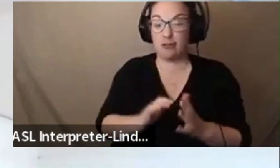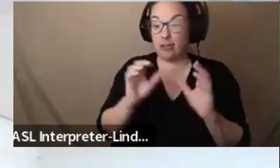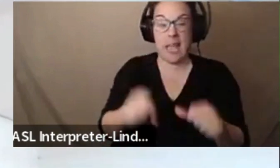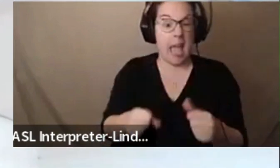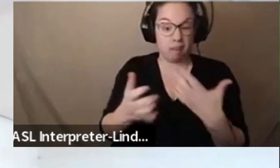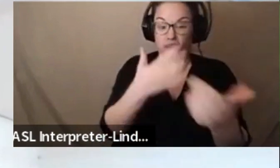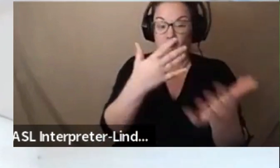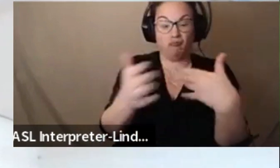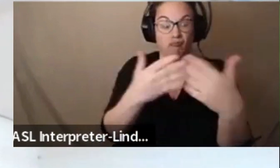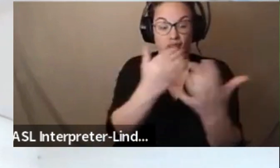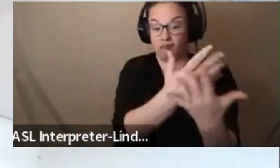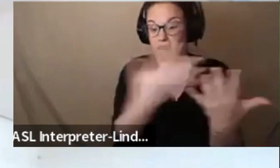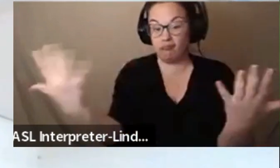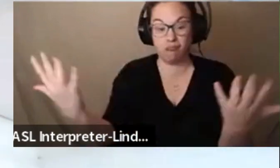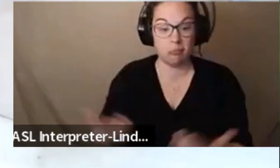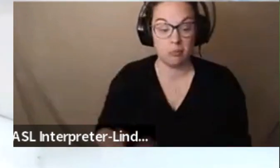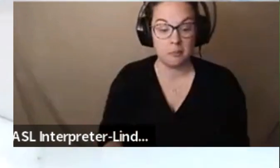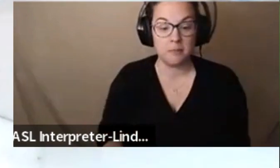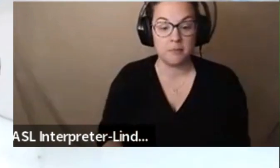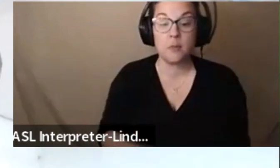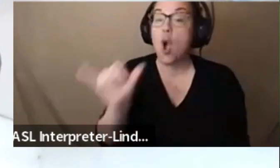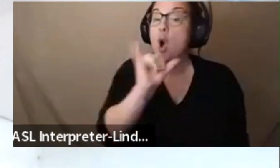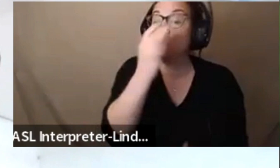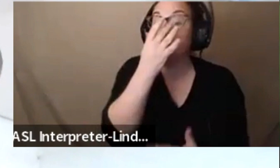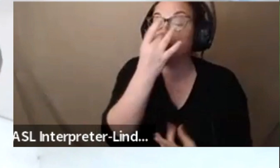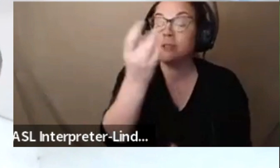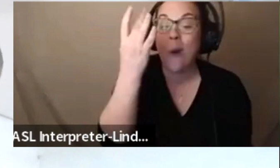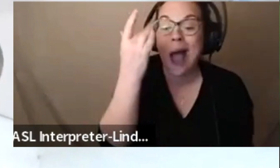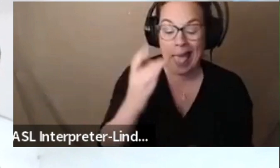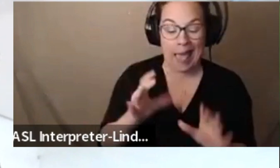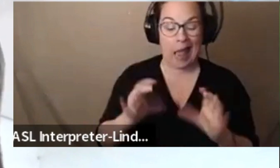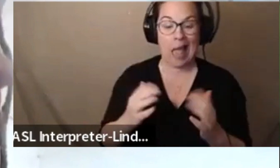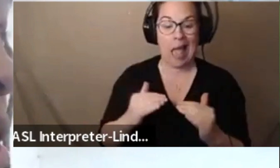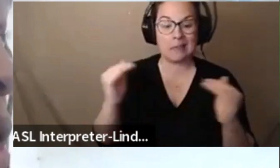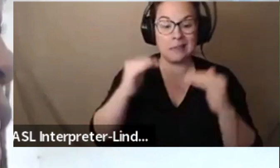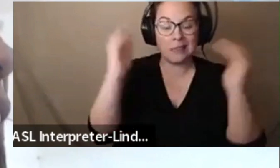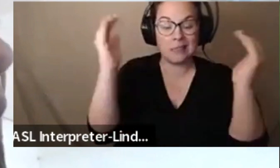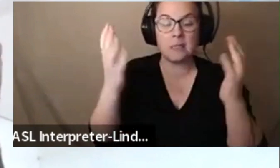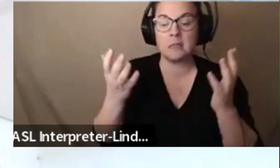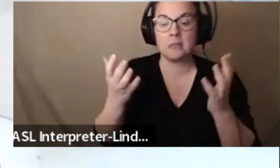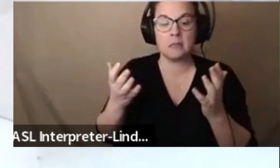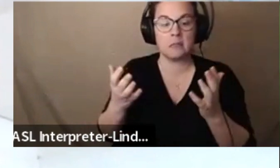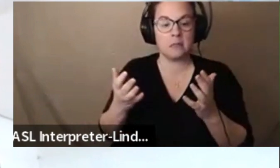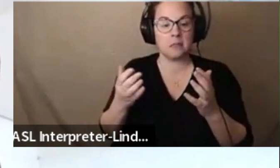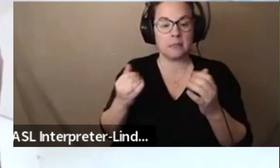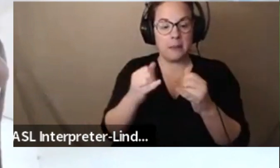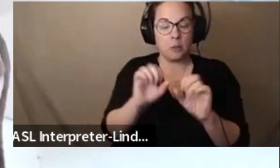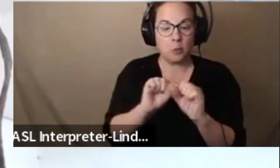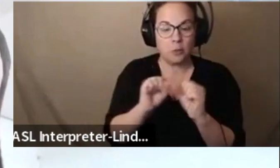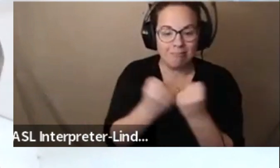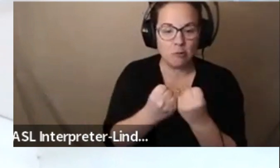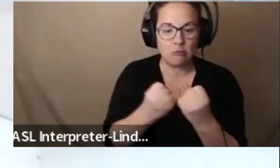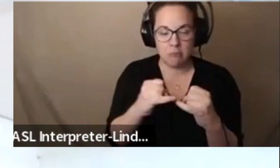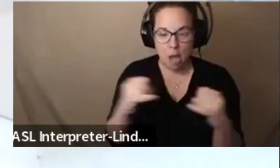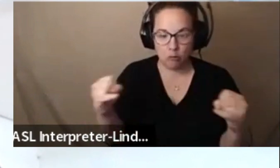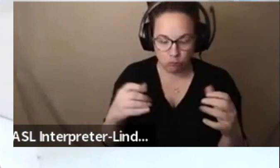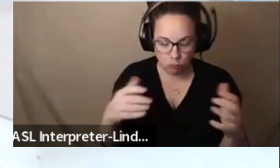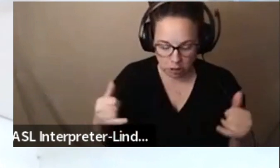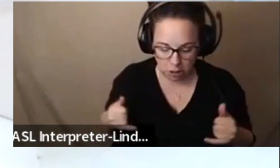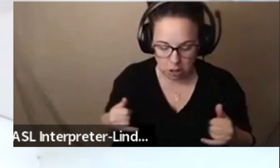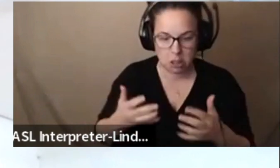by almost anyone. And they also are interesting often in terms of class and in class